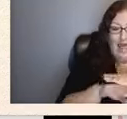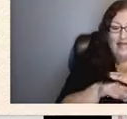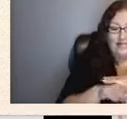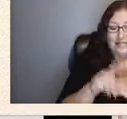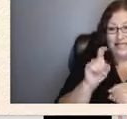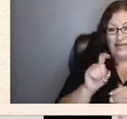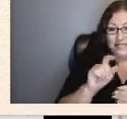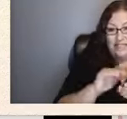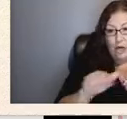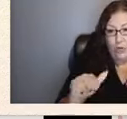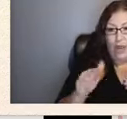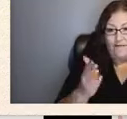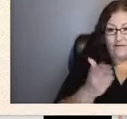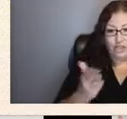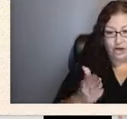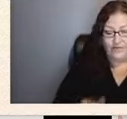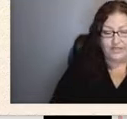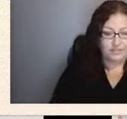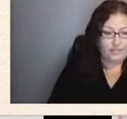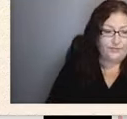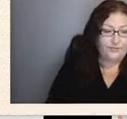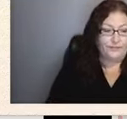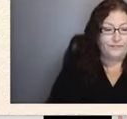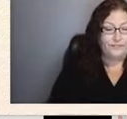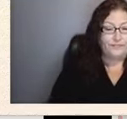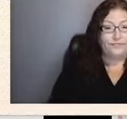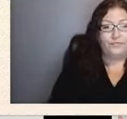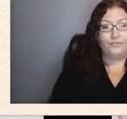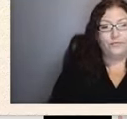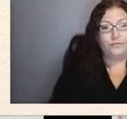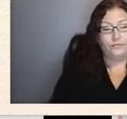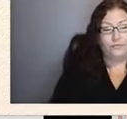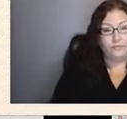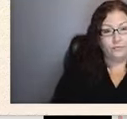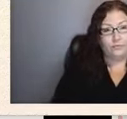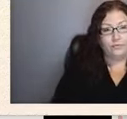access their waiver services.